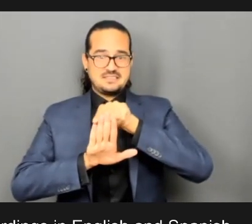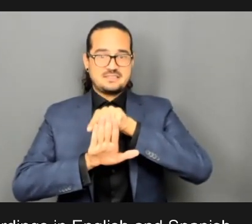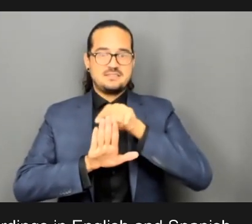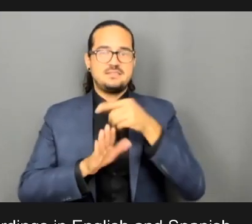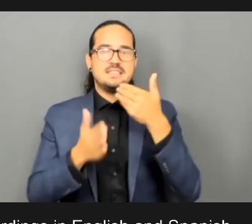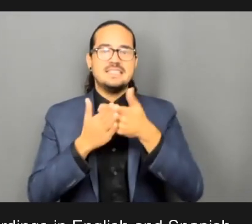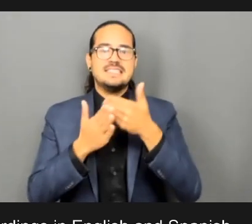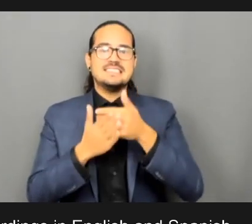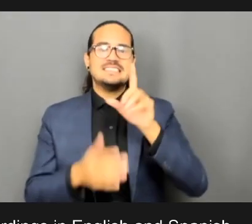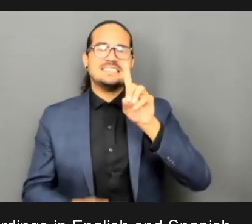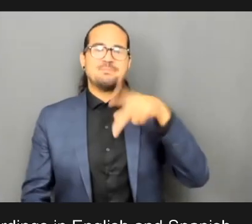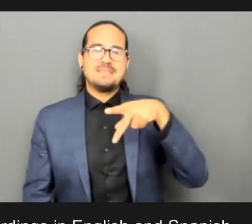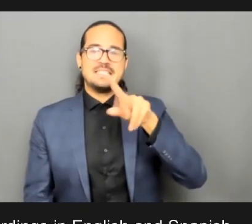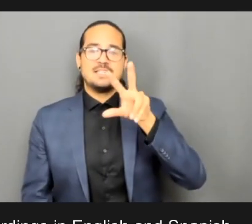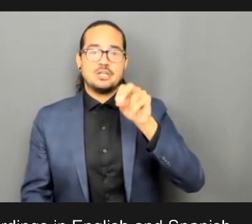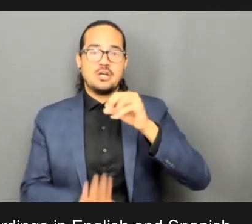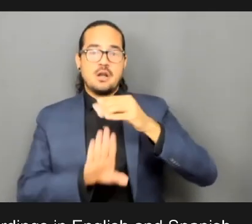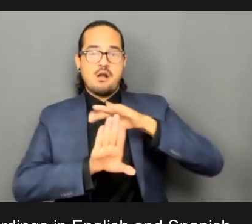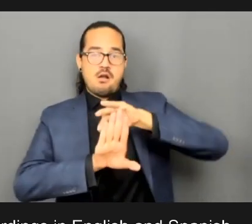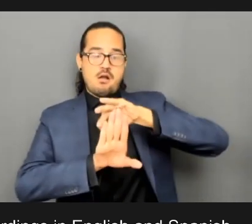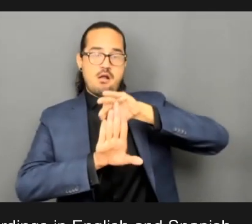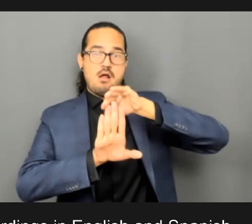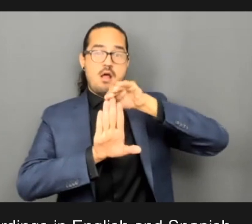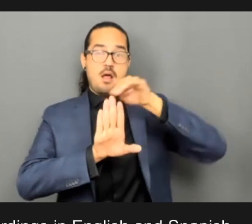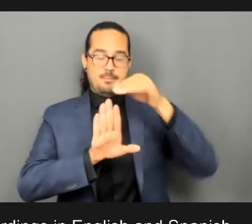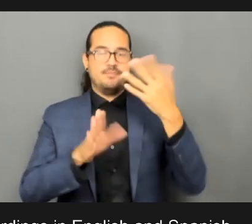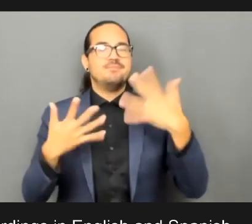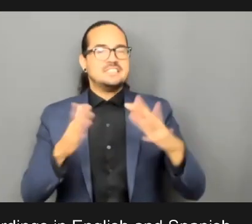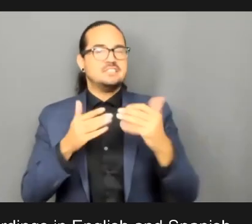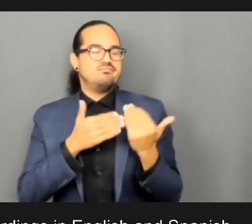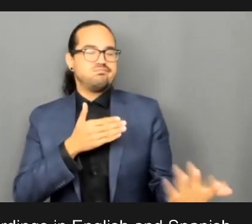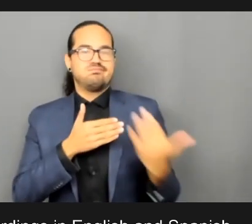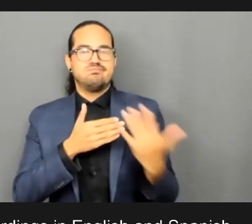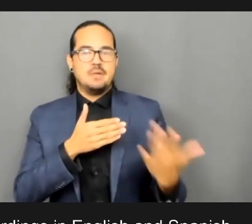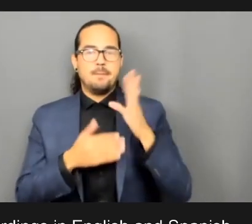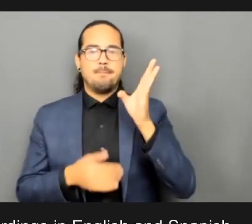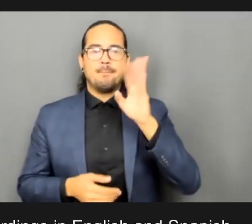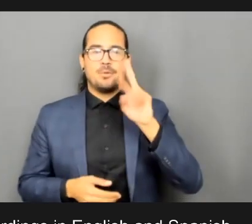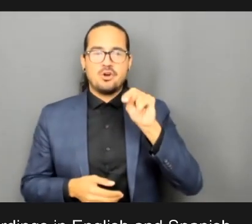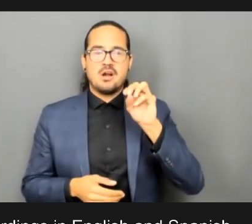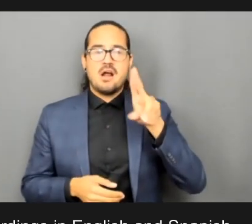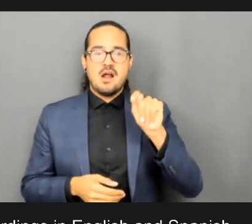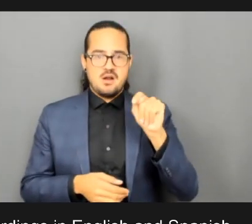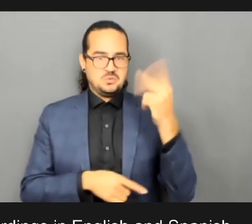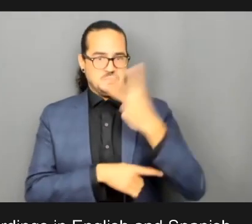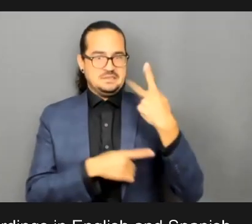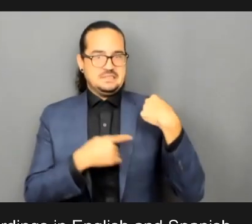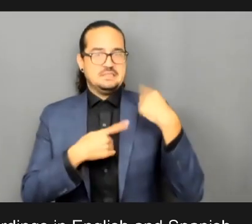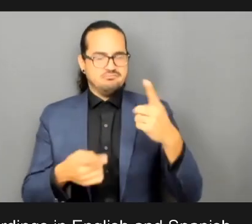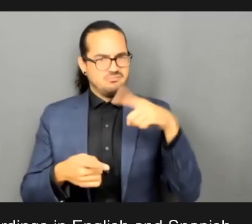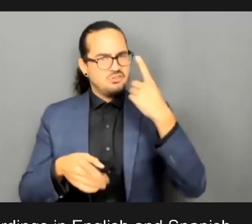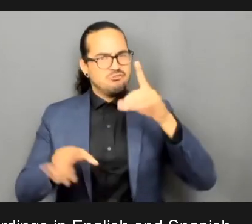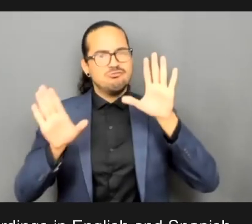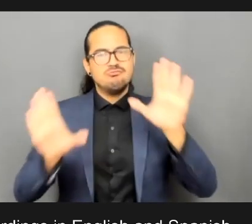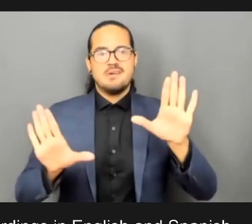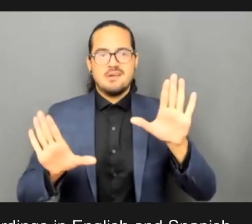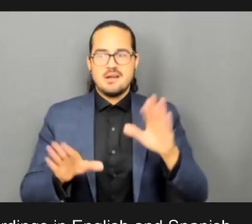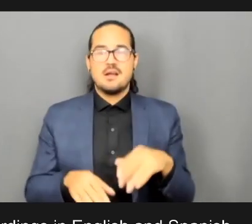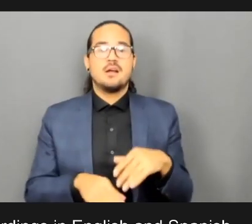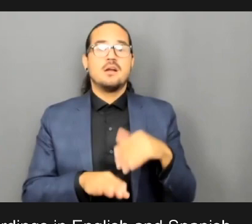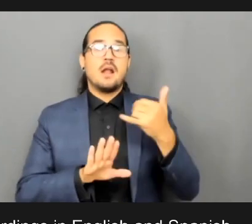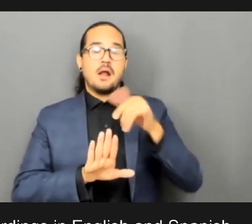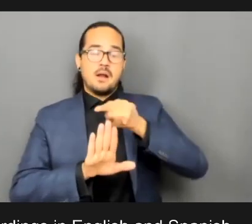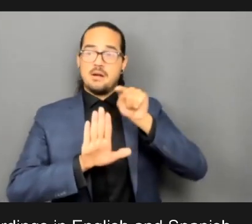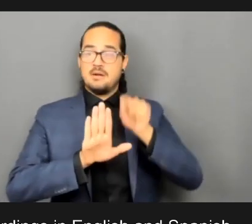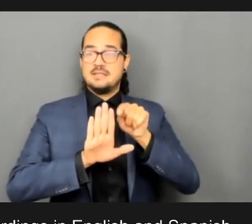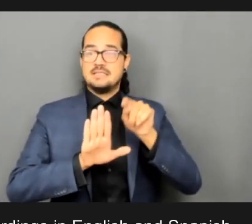ago. Everything's looking really good over here. We had the folks over here on Tango had some new heat